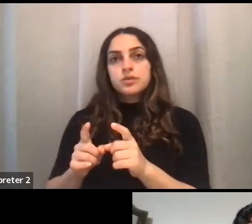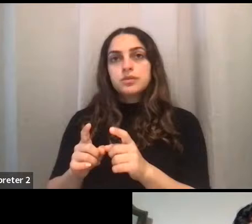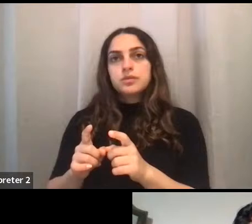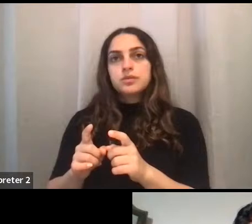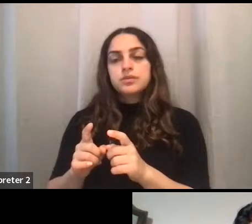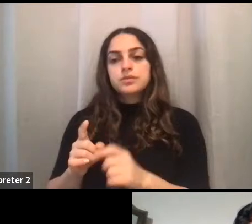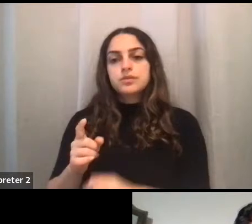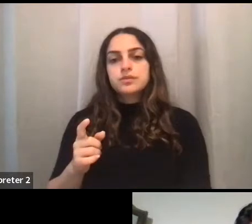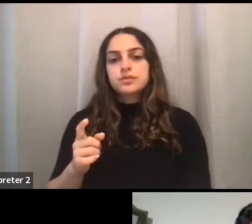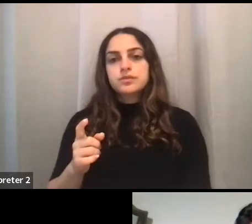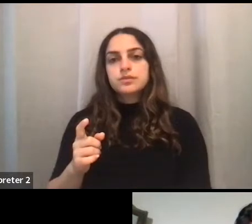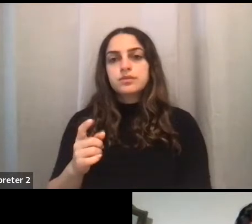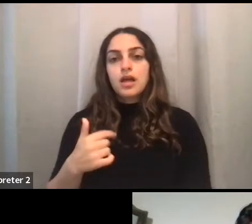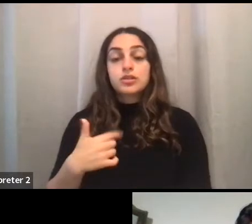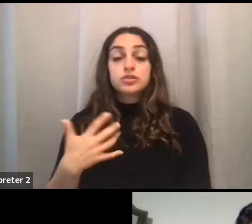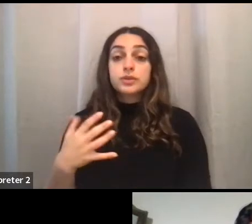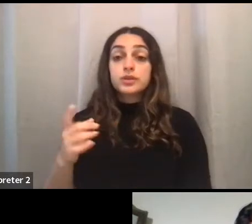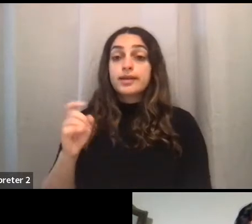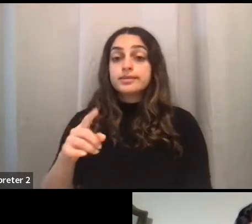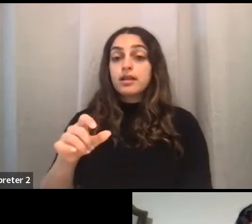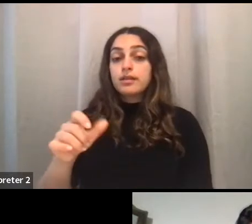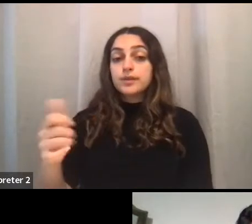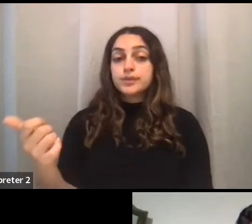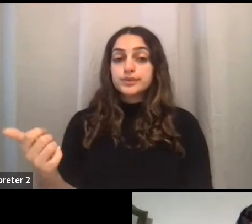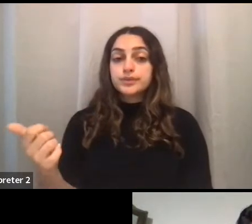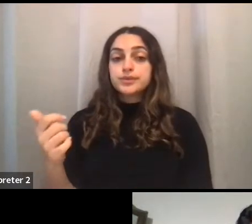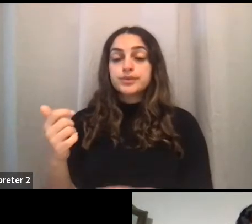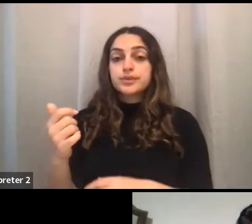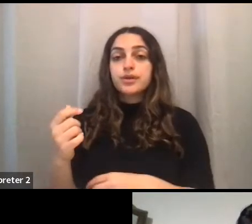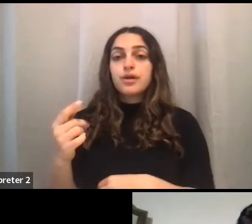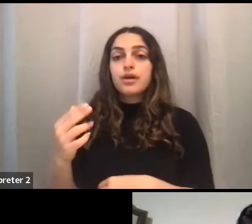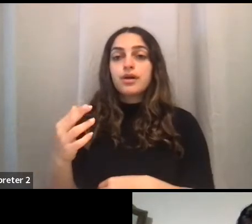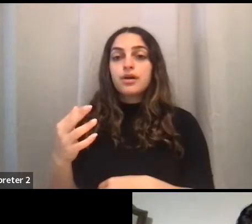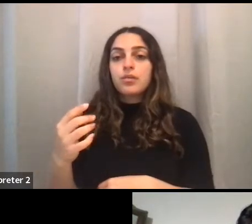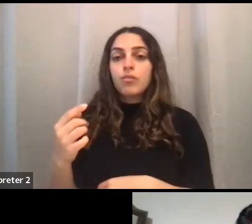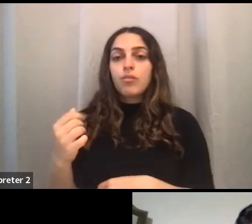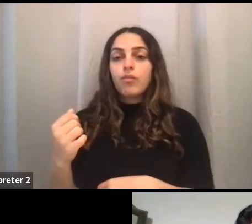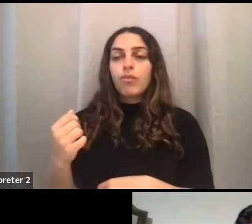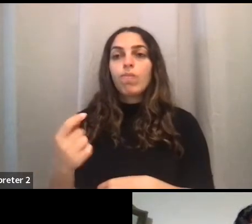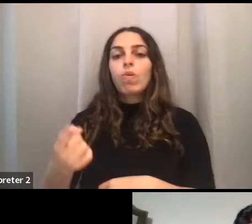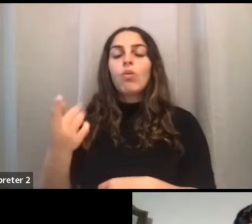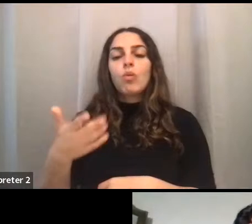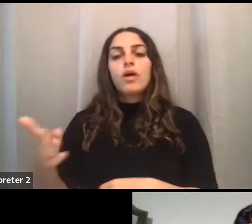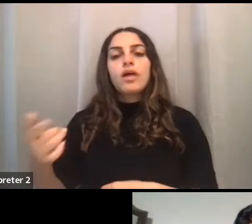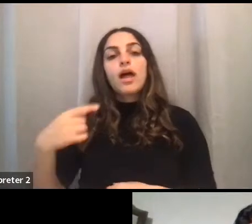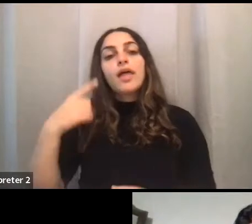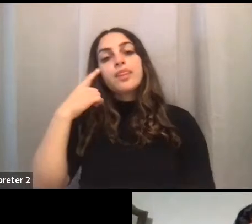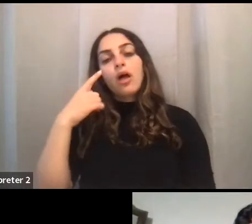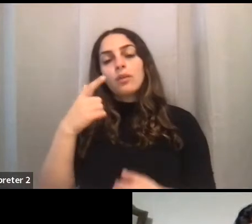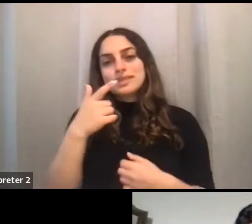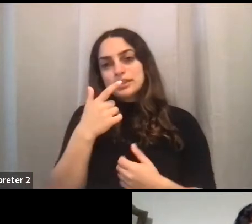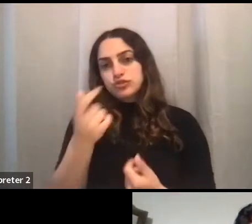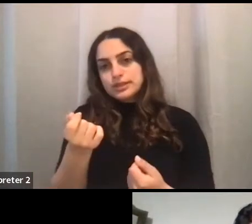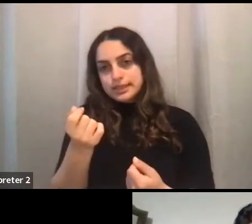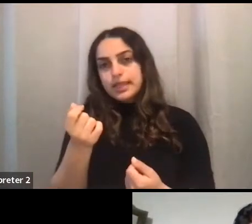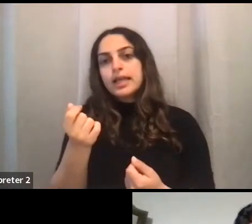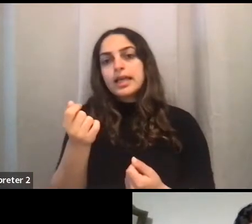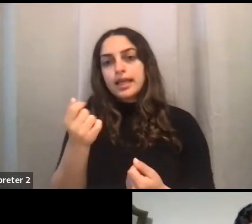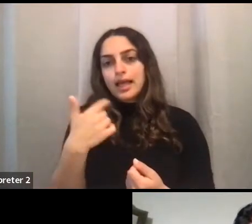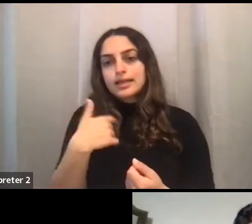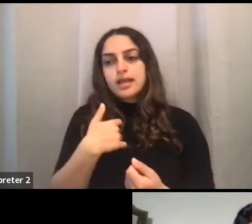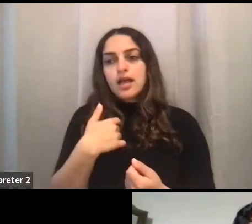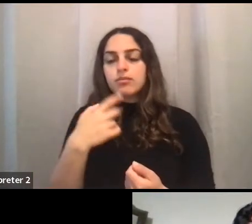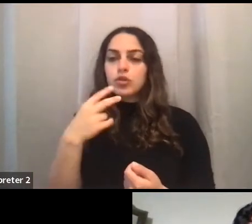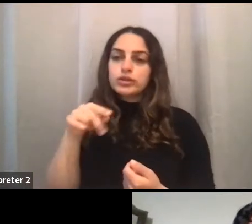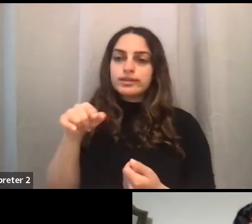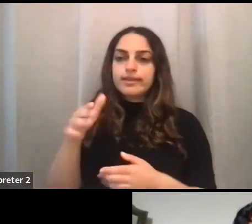just i want to ask others um one thing that i thought was interesting as i sort of looked at this industry